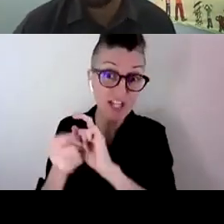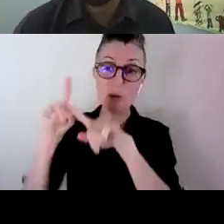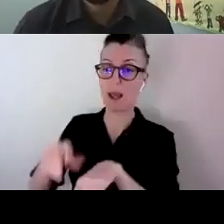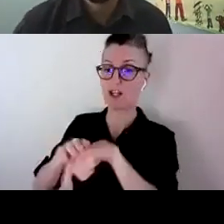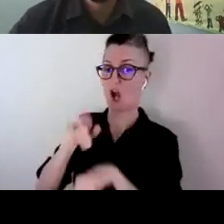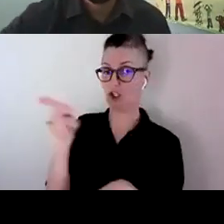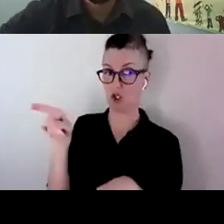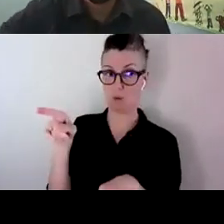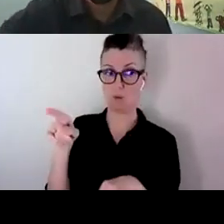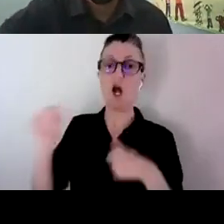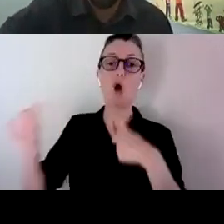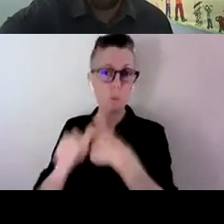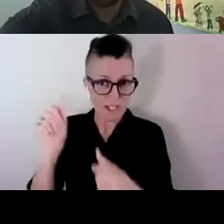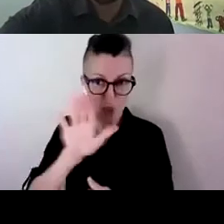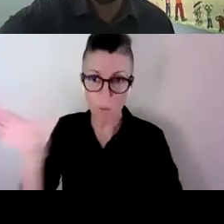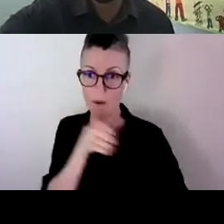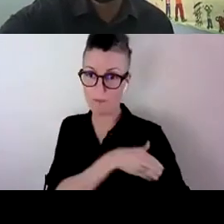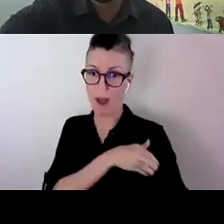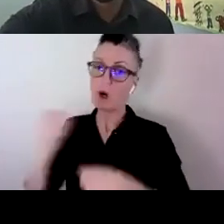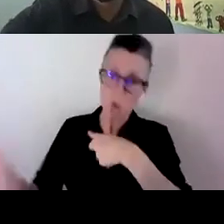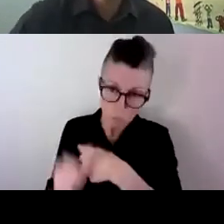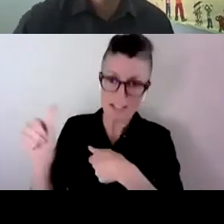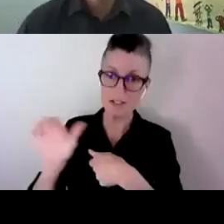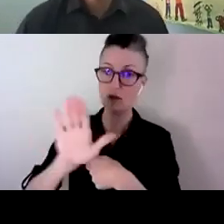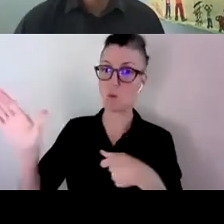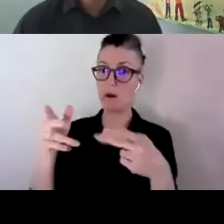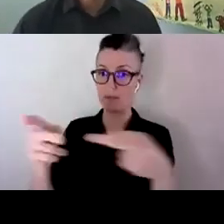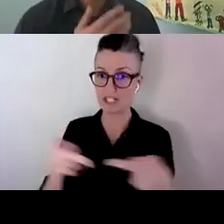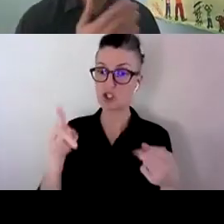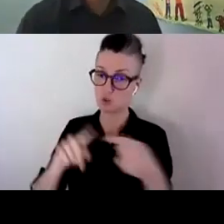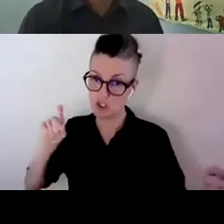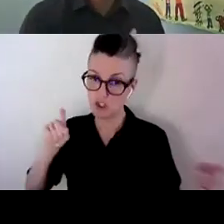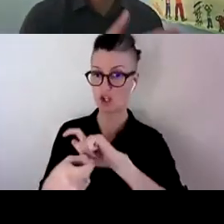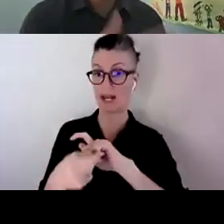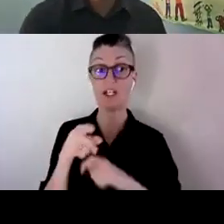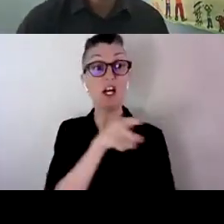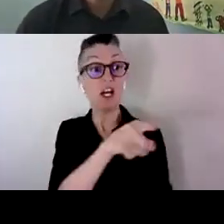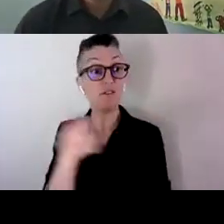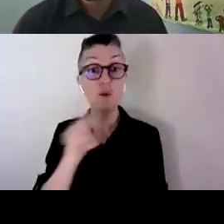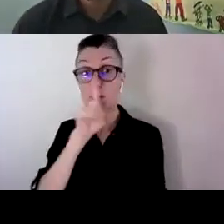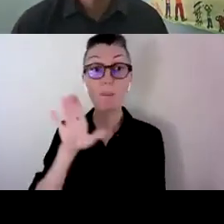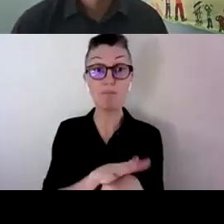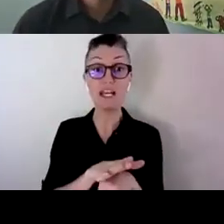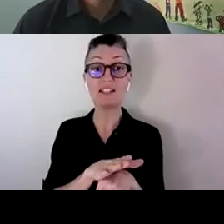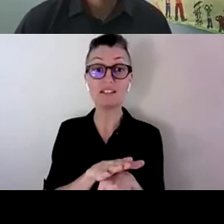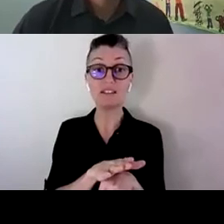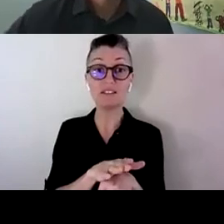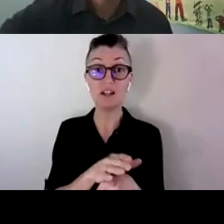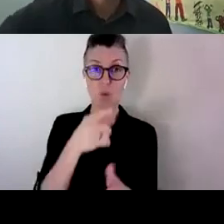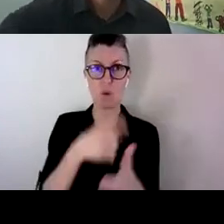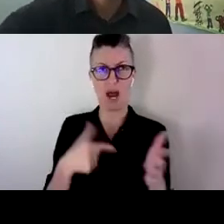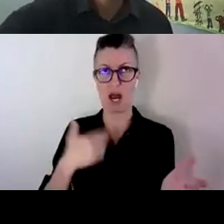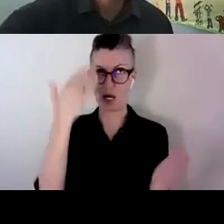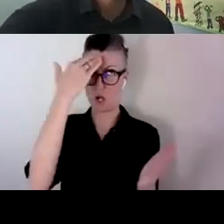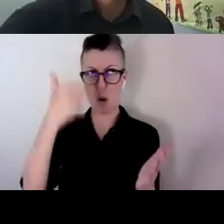better. And for all of you, please know and remember that if you commit to act on what you know, if you take a